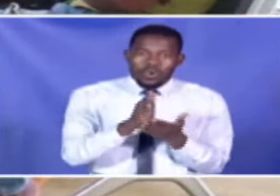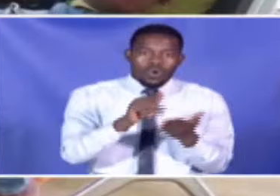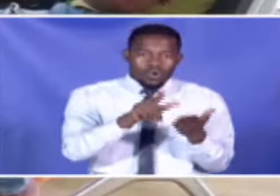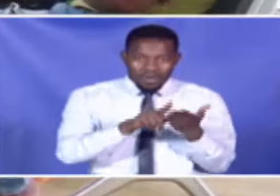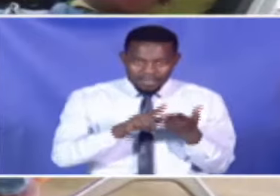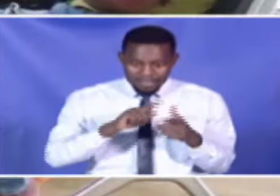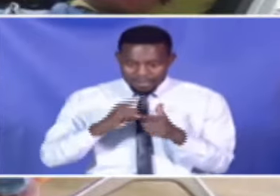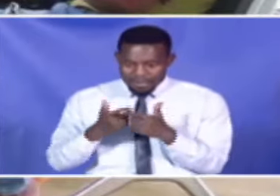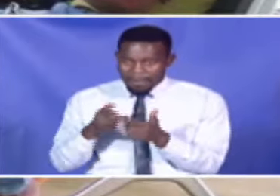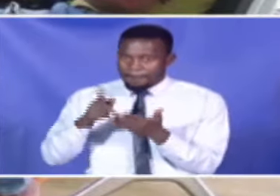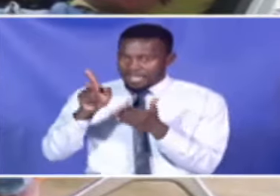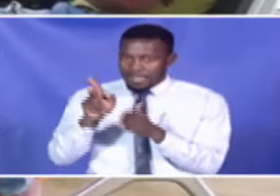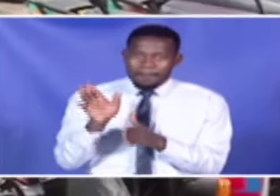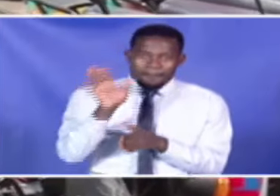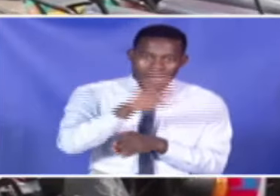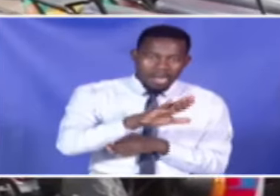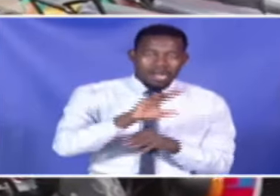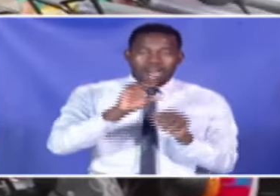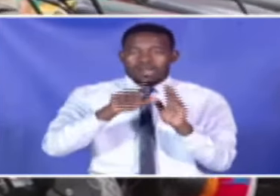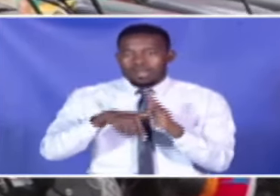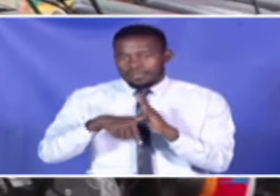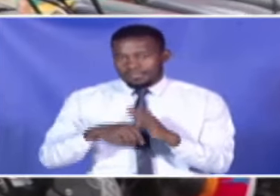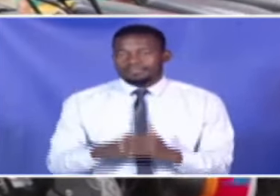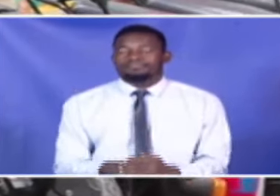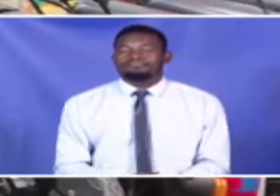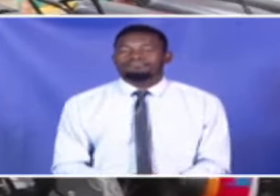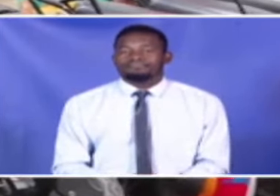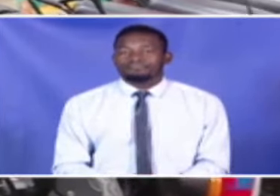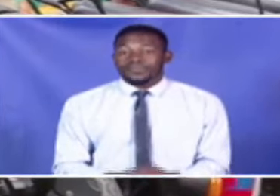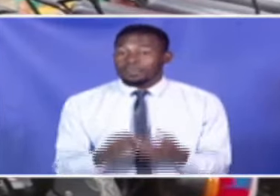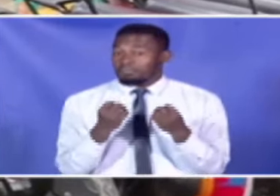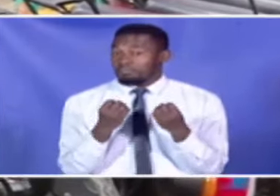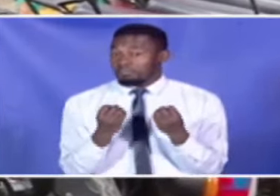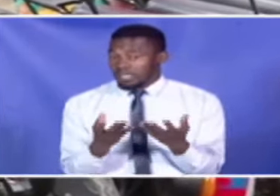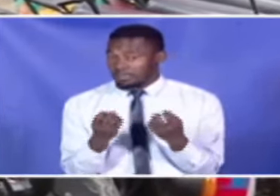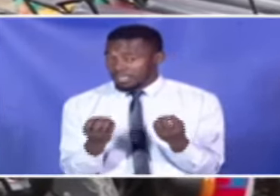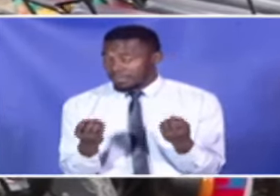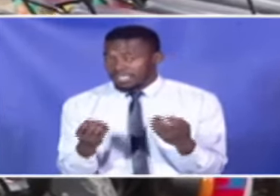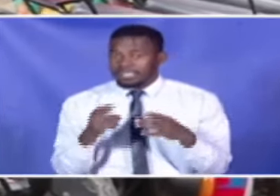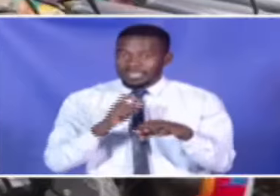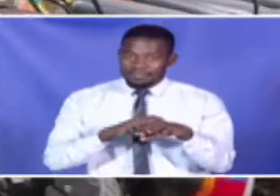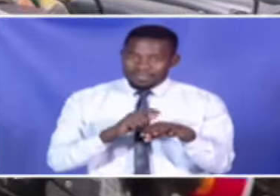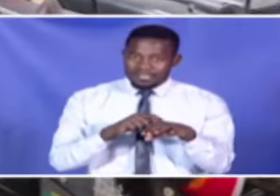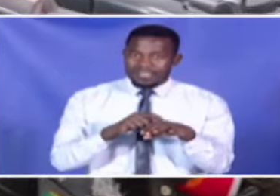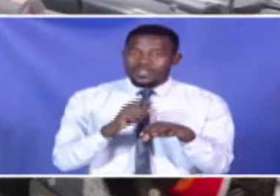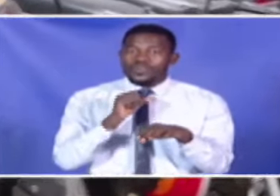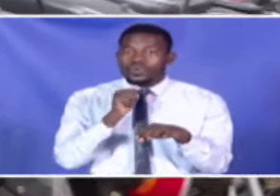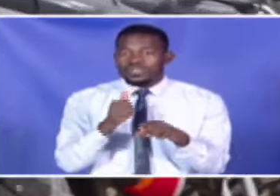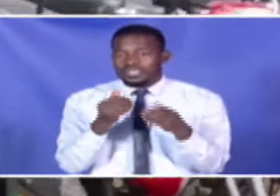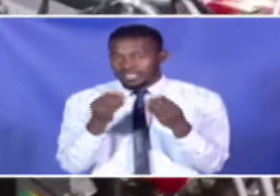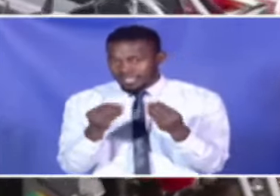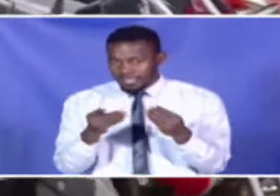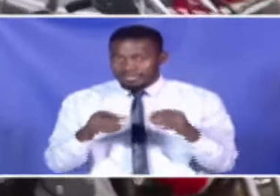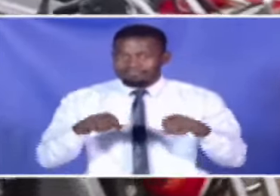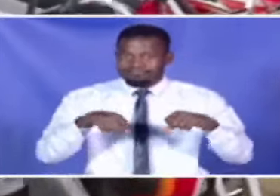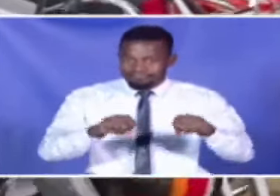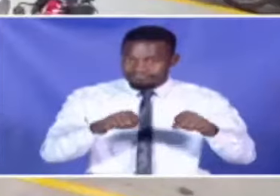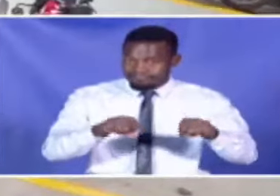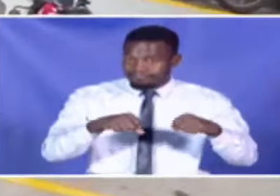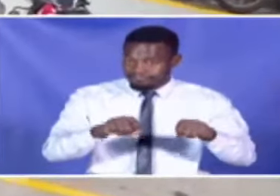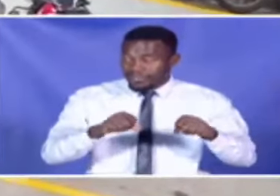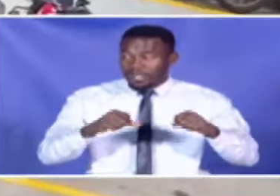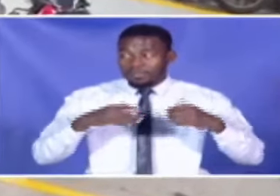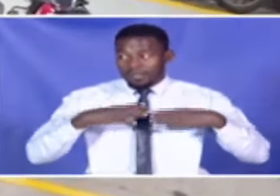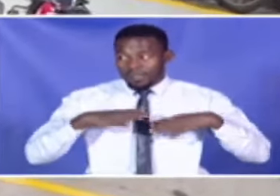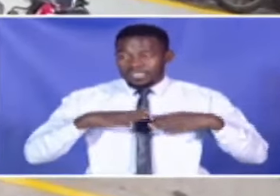pay back within a specified time. Many a times, this is not realized. A boda-boda operator may be